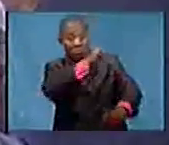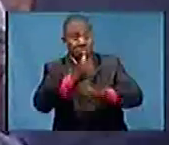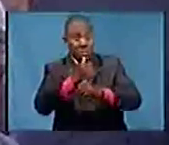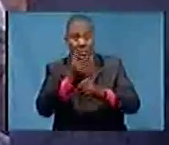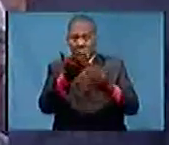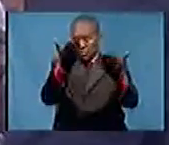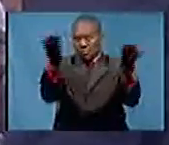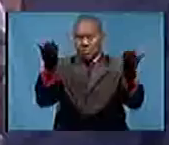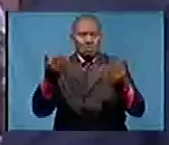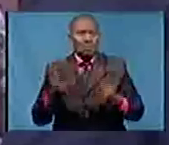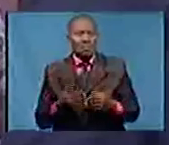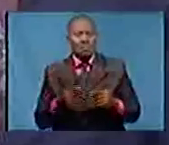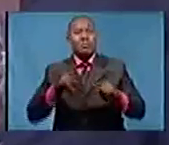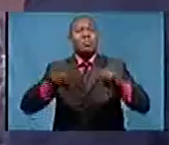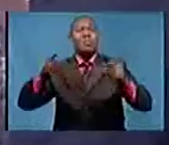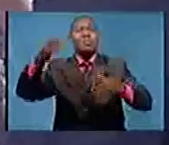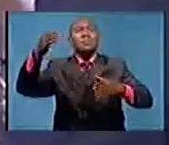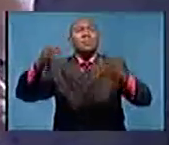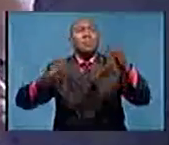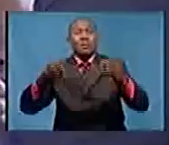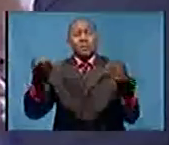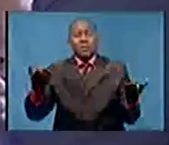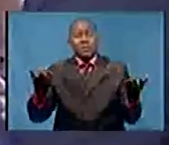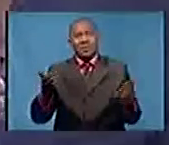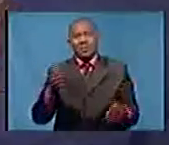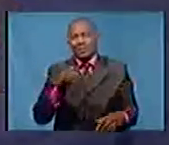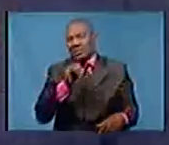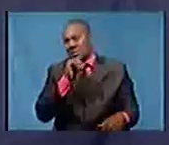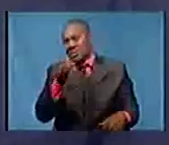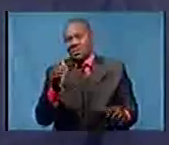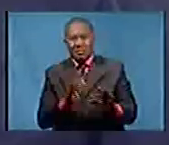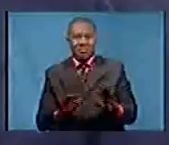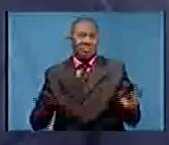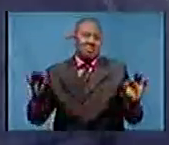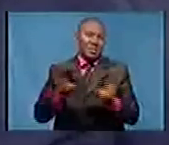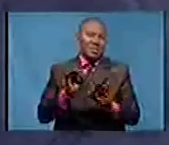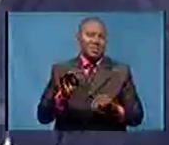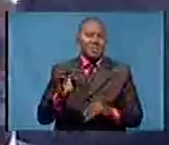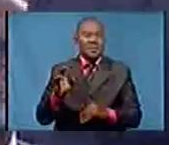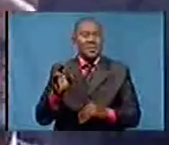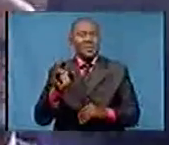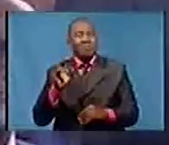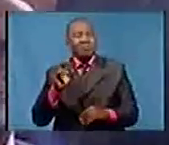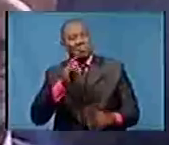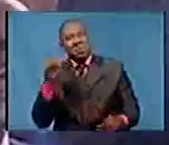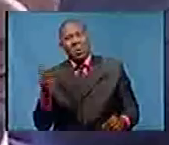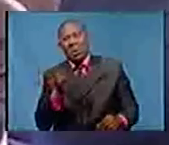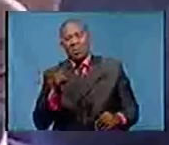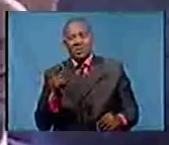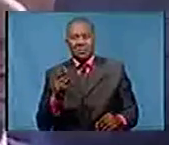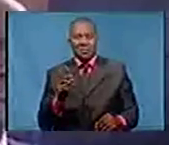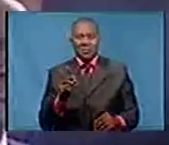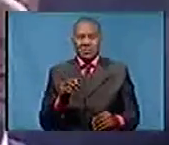this court has held that there's no use always picking up judicial arms.